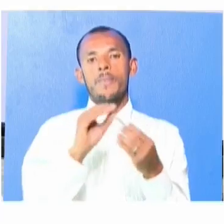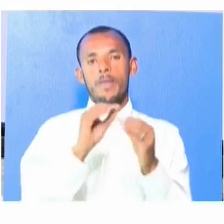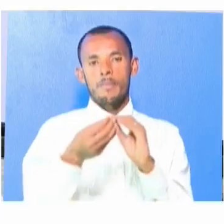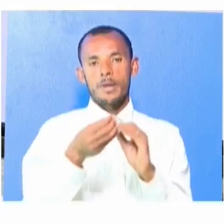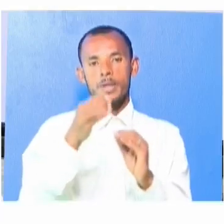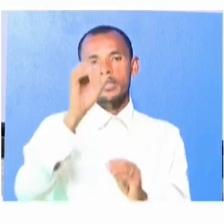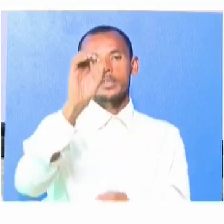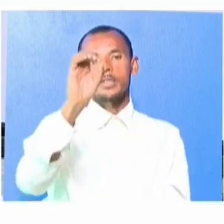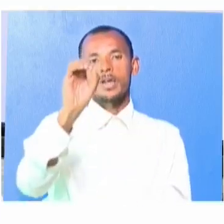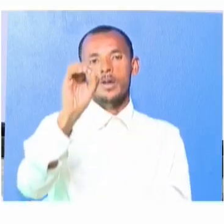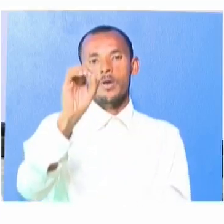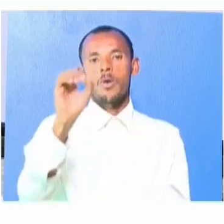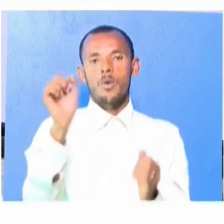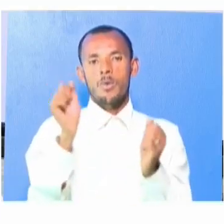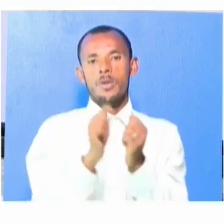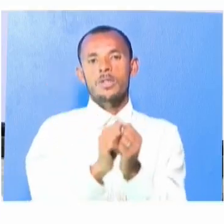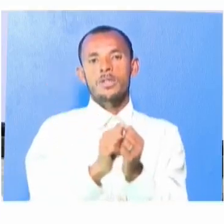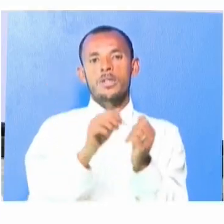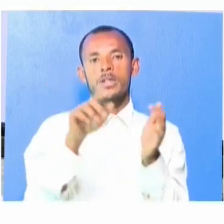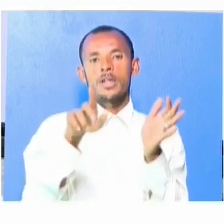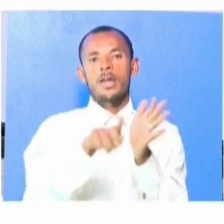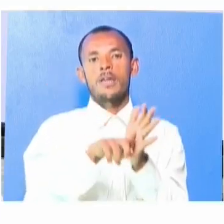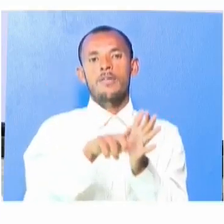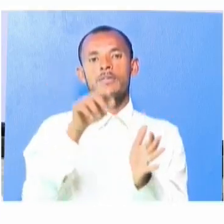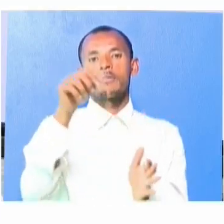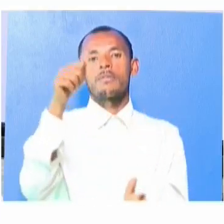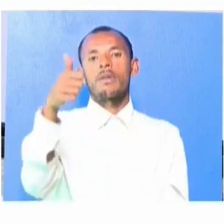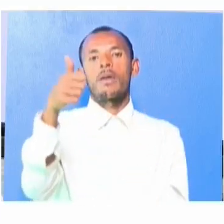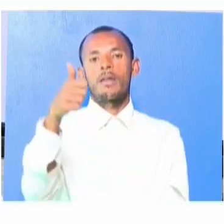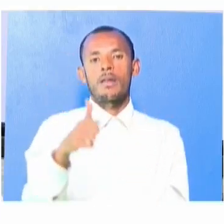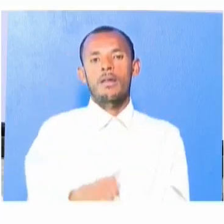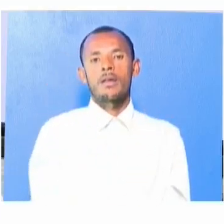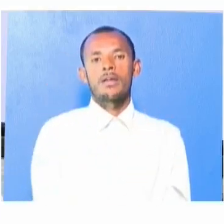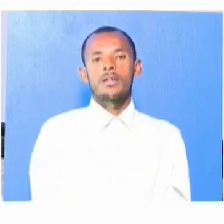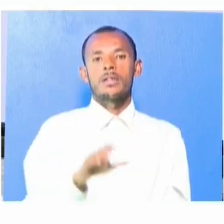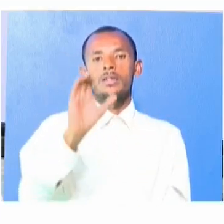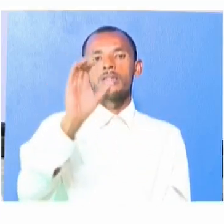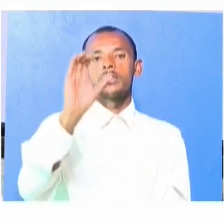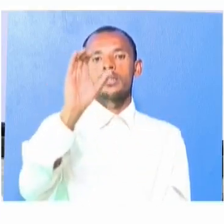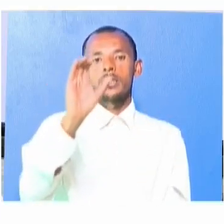0 with -10. C,